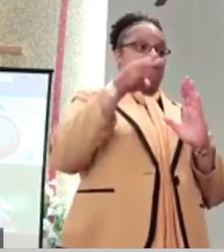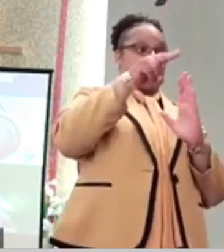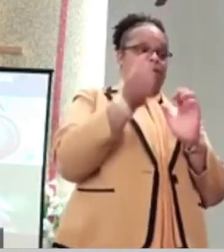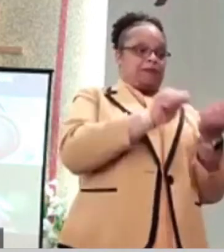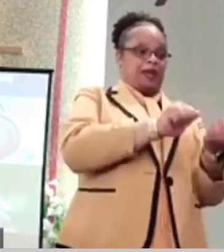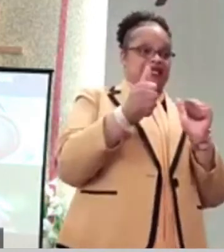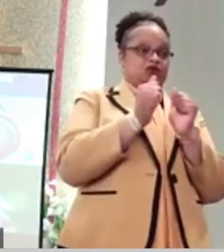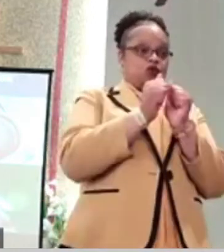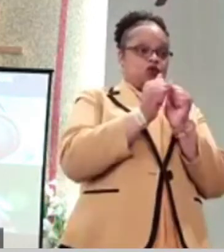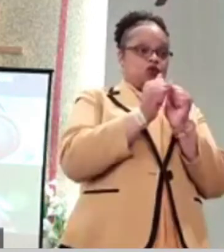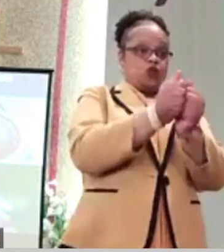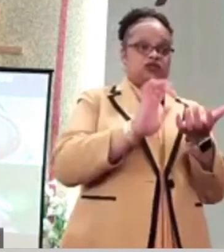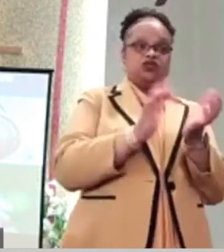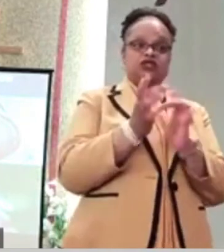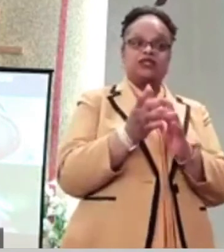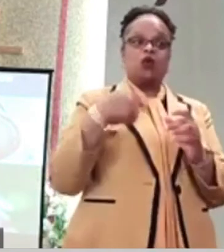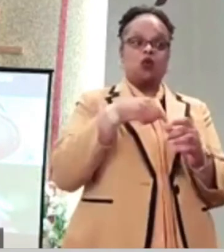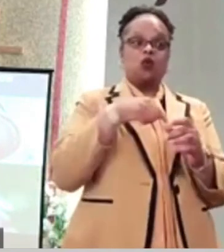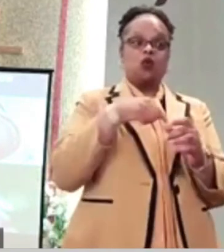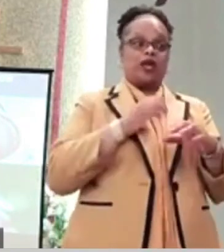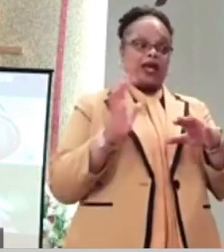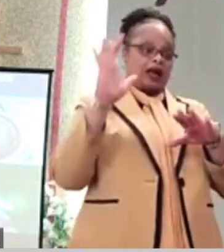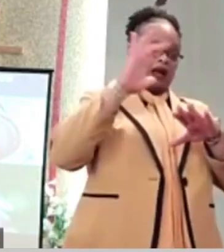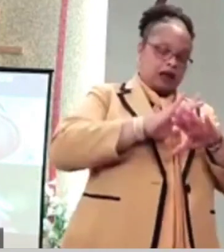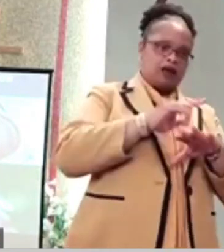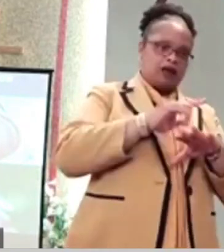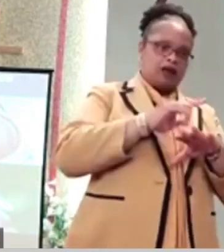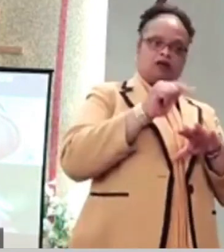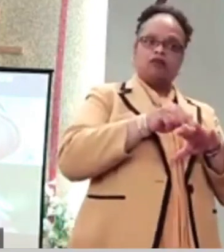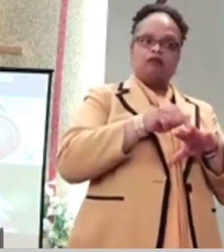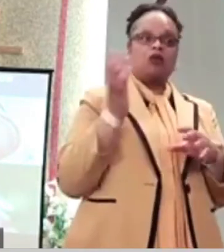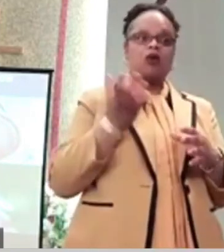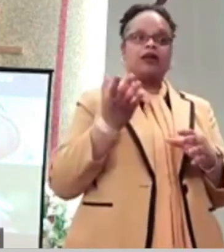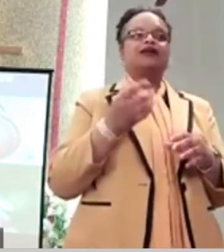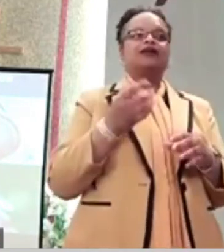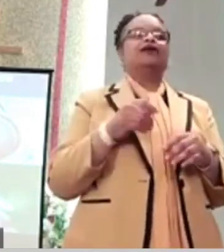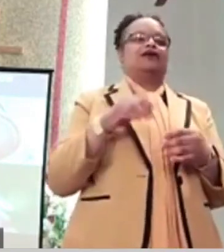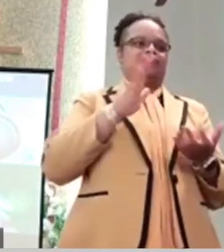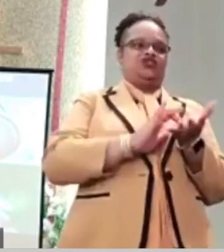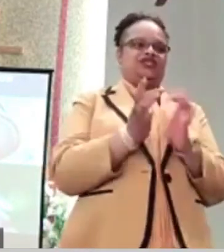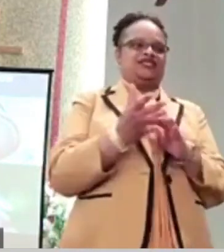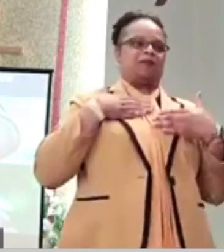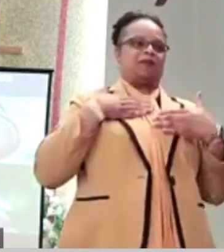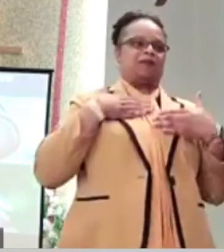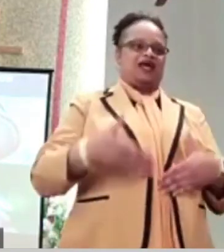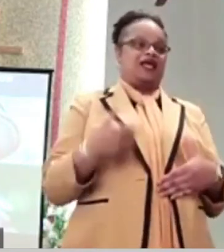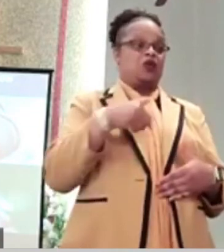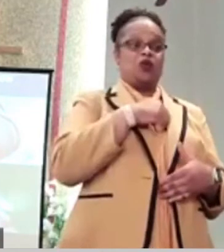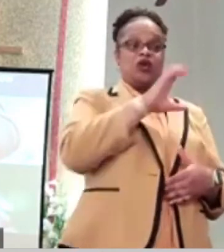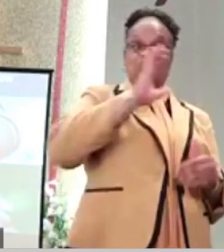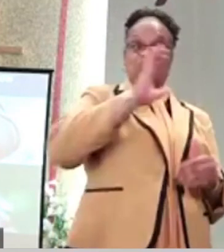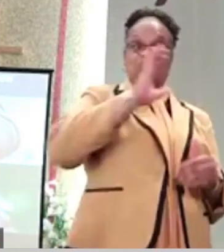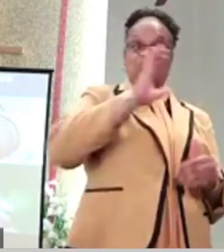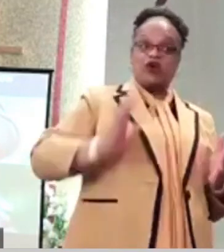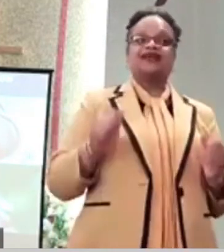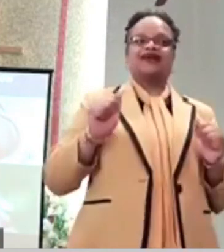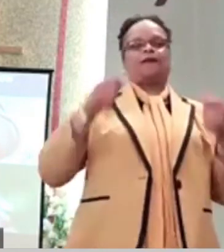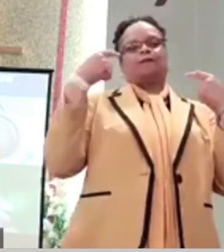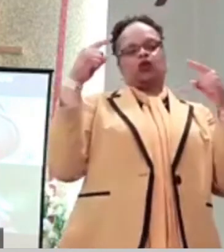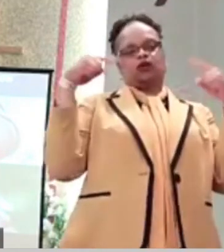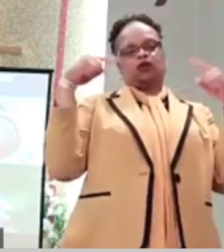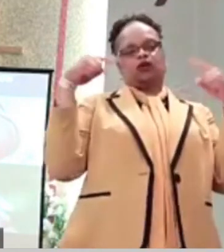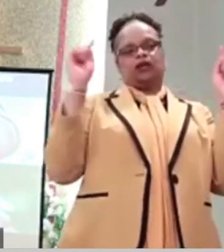biggest, most powerful body that exists, which is the body of Christ. And as Christians, we can proclaim